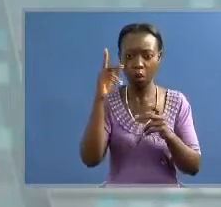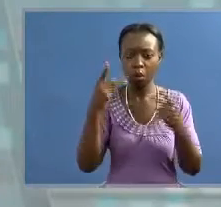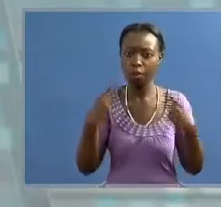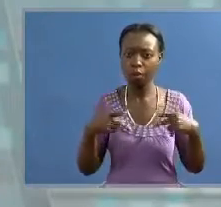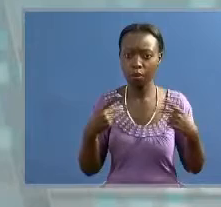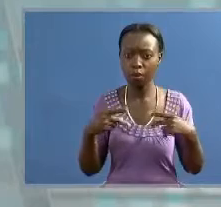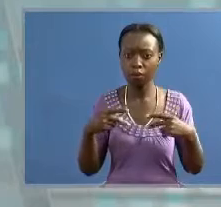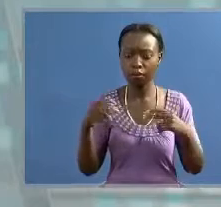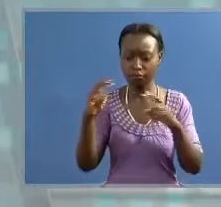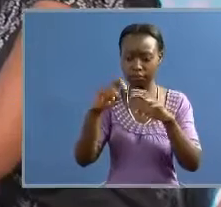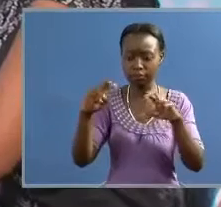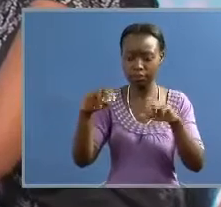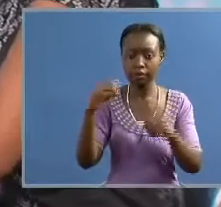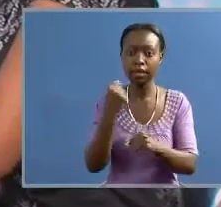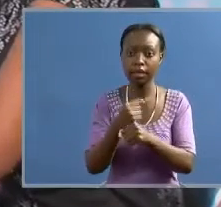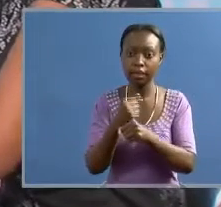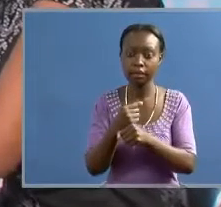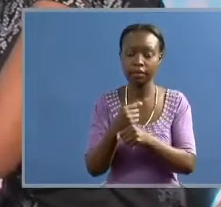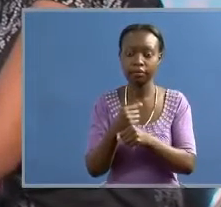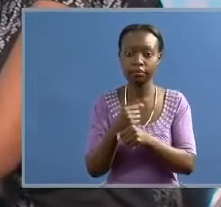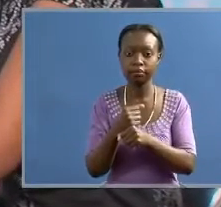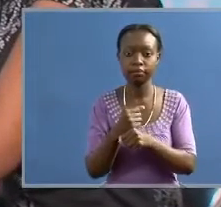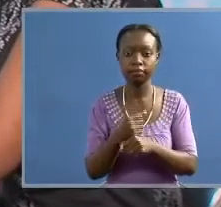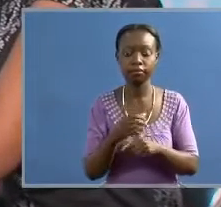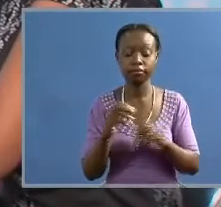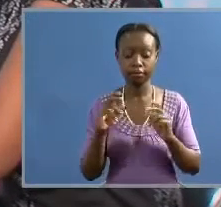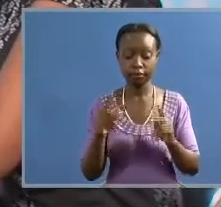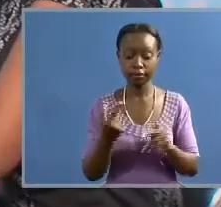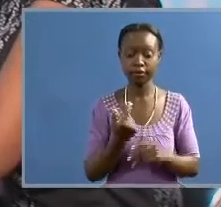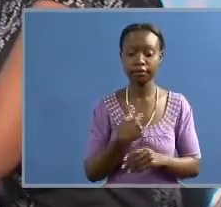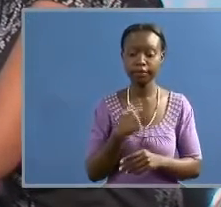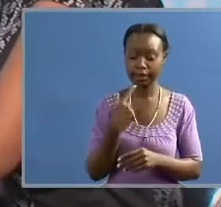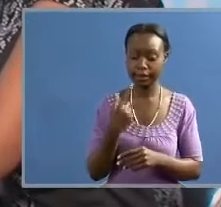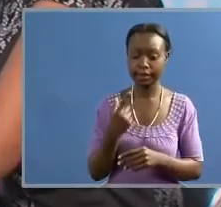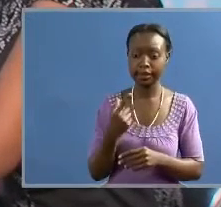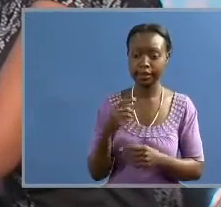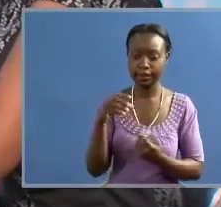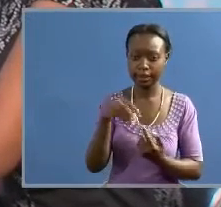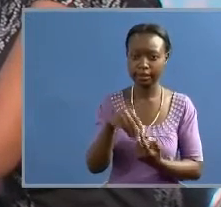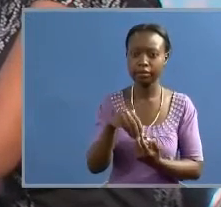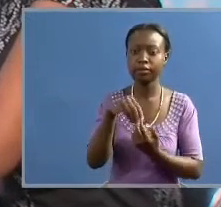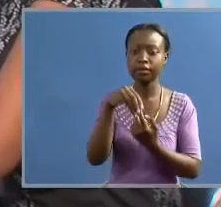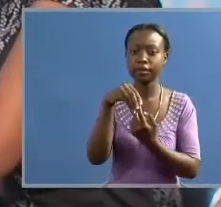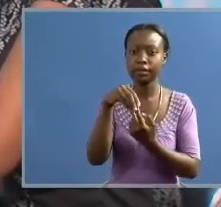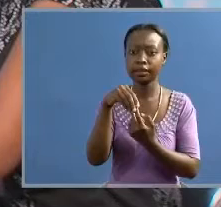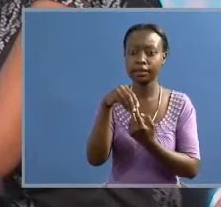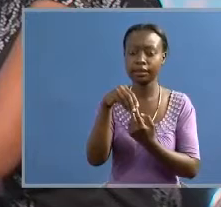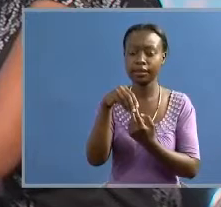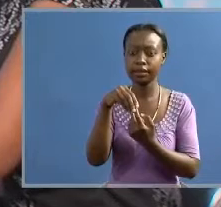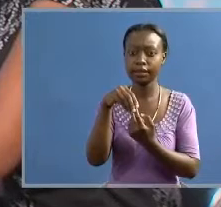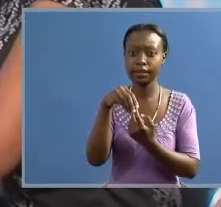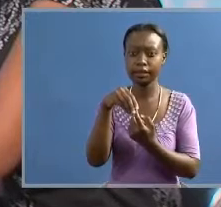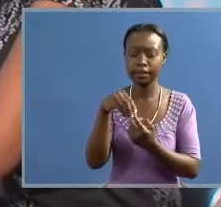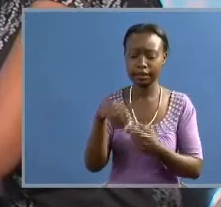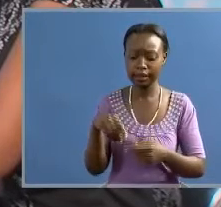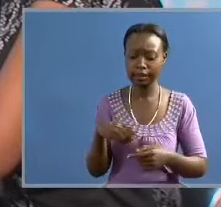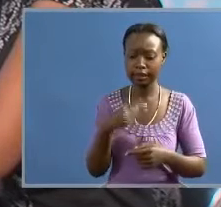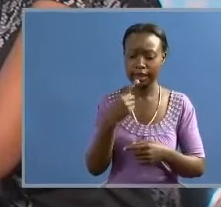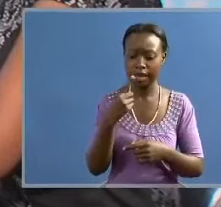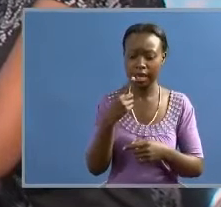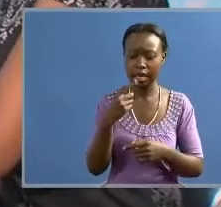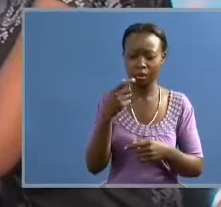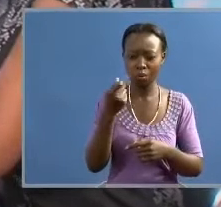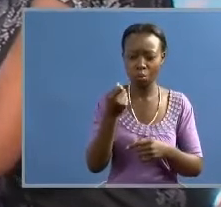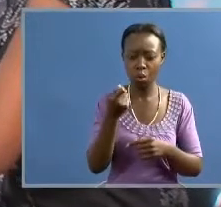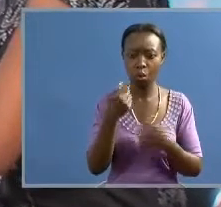that this test is done? I would say the specificity would be defined by a few things.